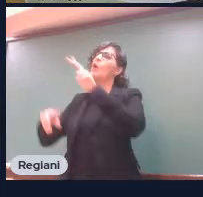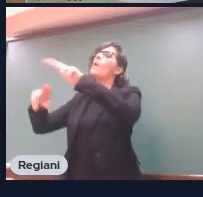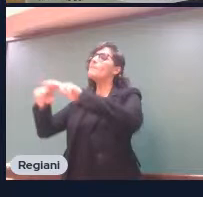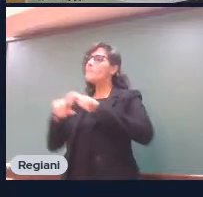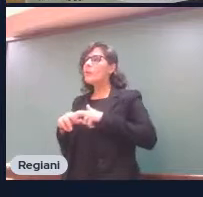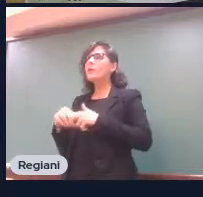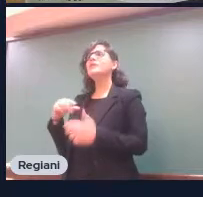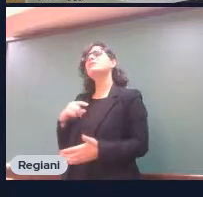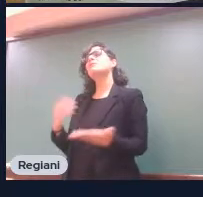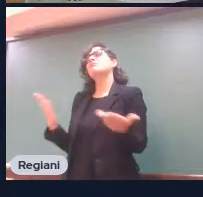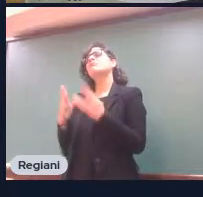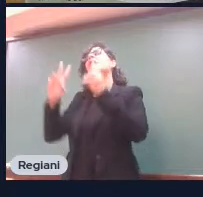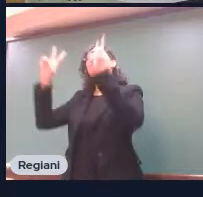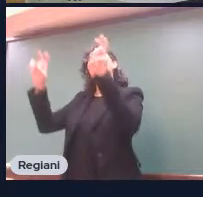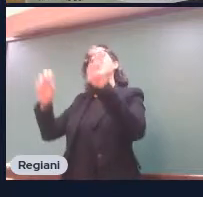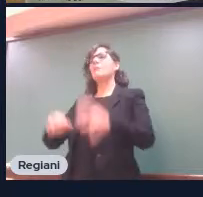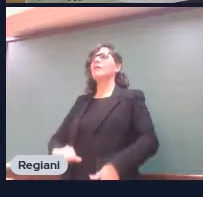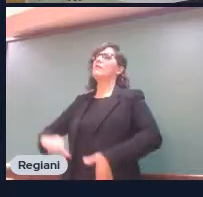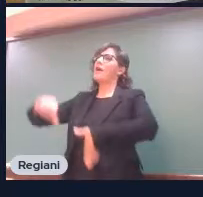a AmericaLex.